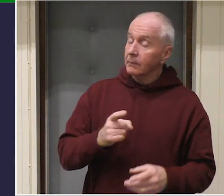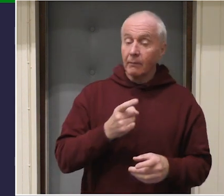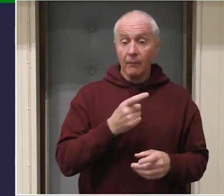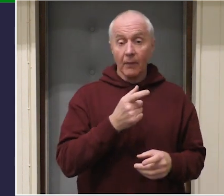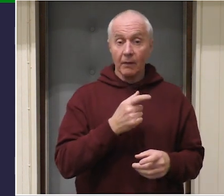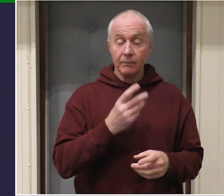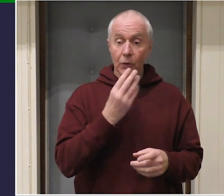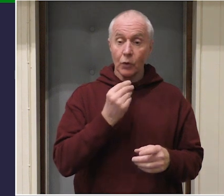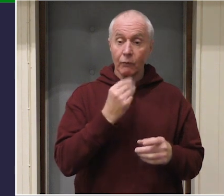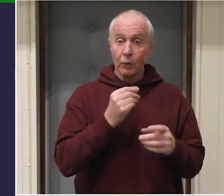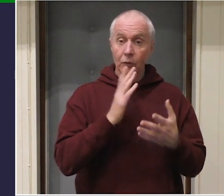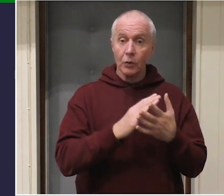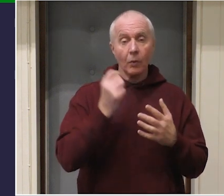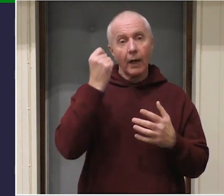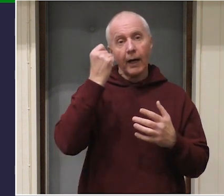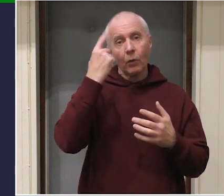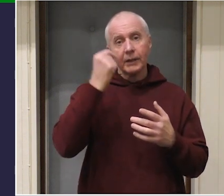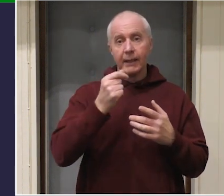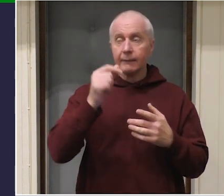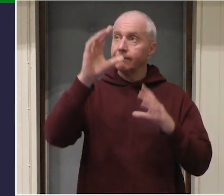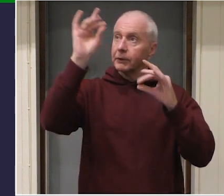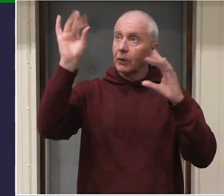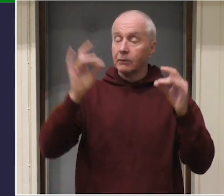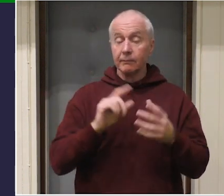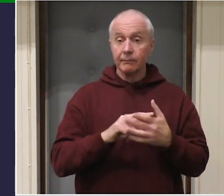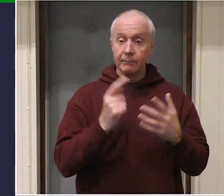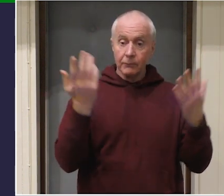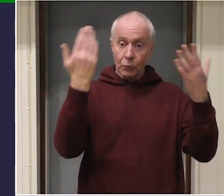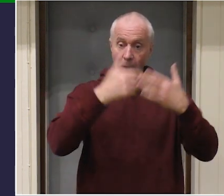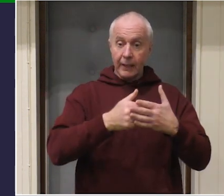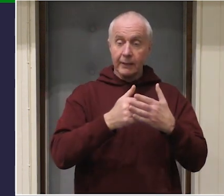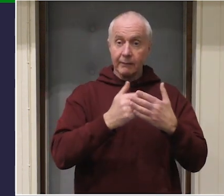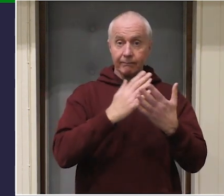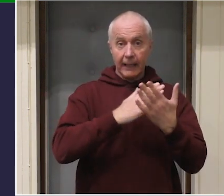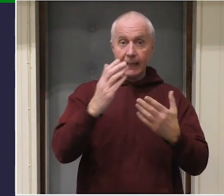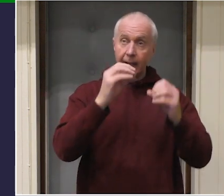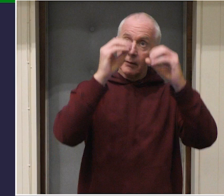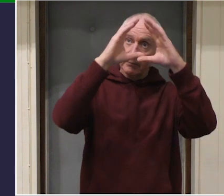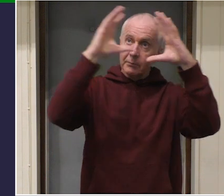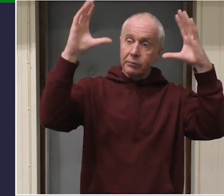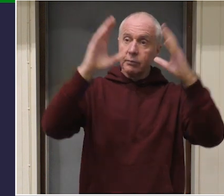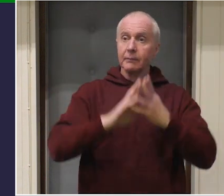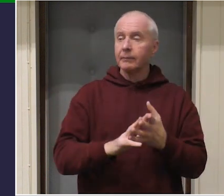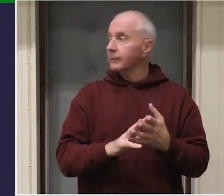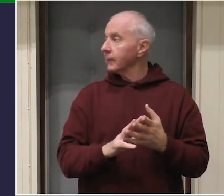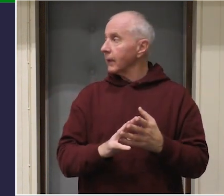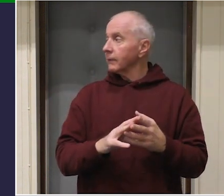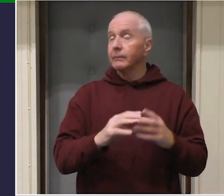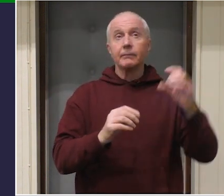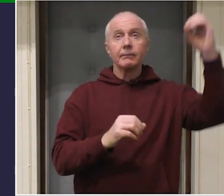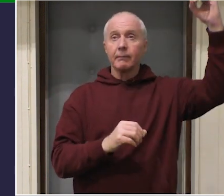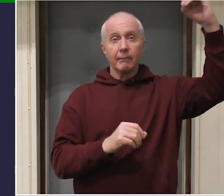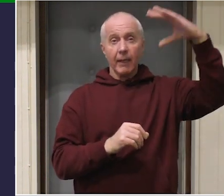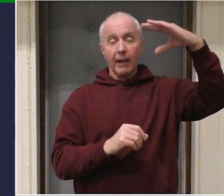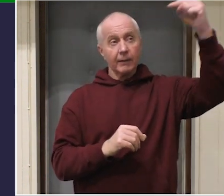for understanding stars. So if I look out at the night sky, I could do that tonight actually, it's nice and clear, and just take a point of light.